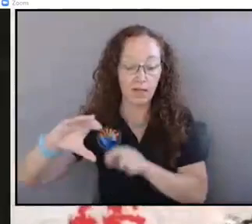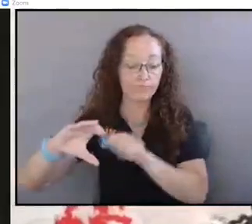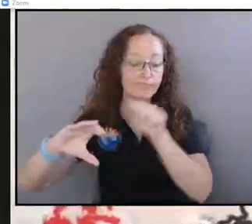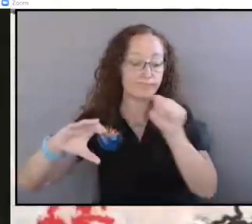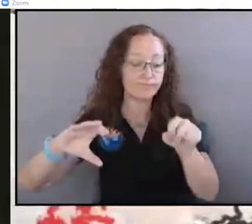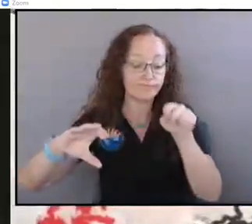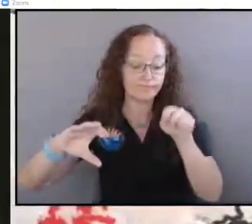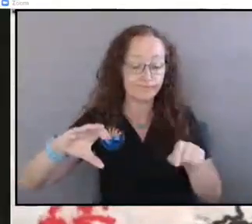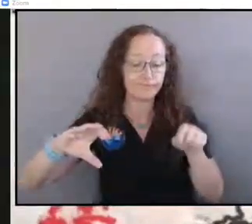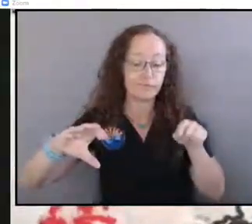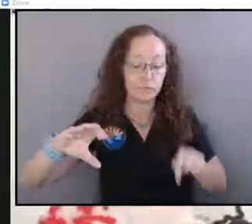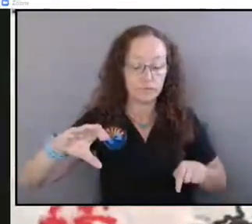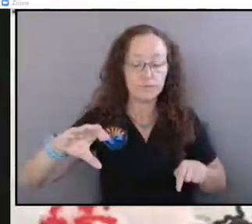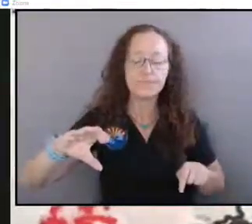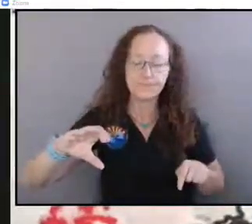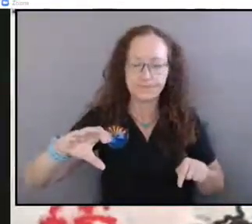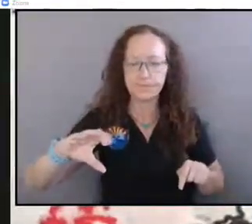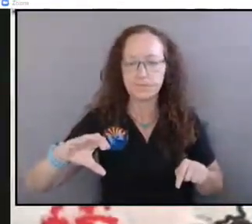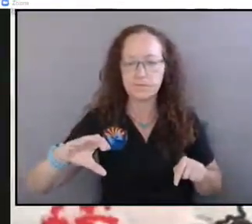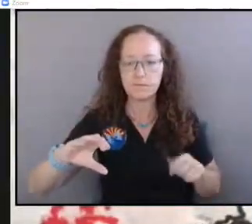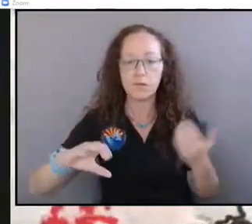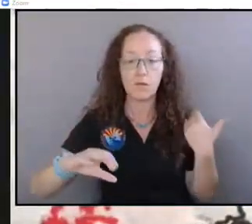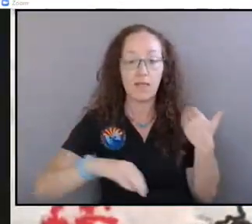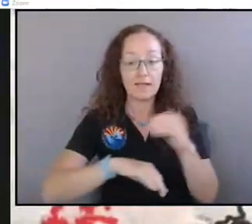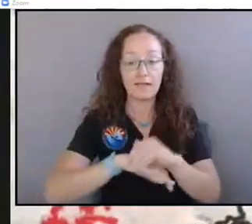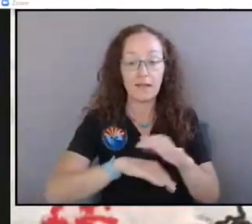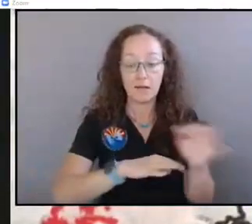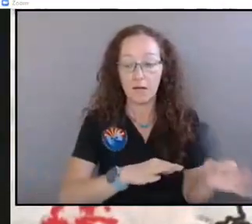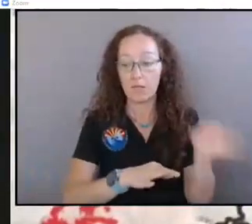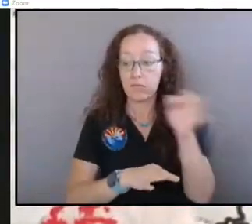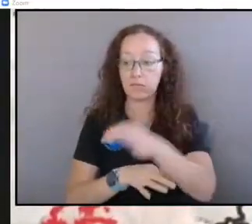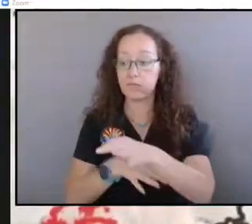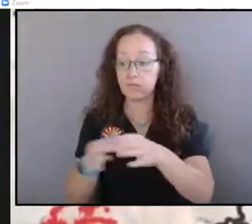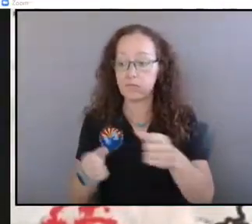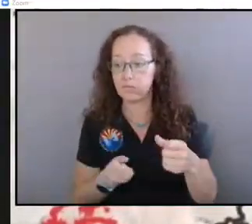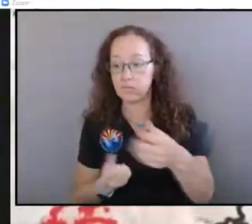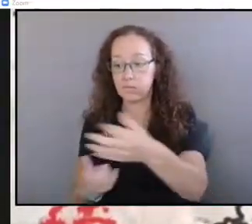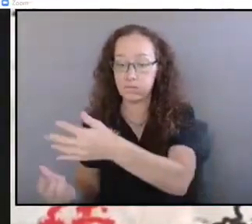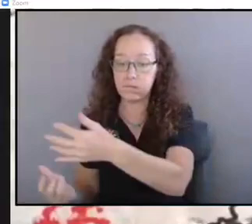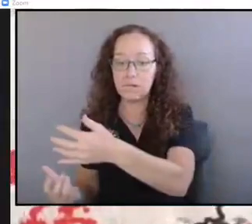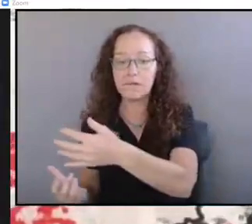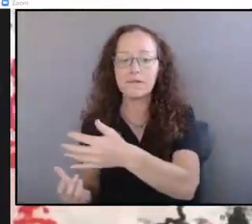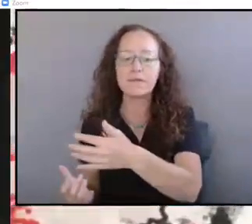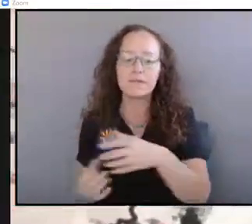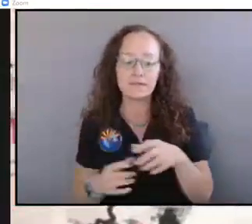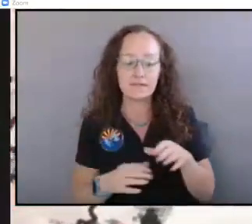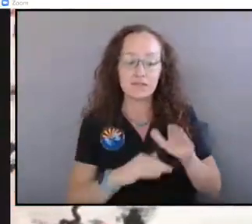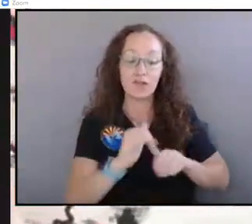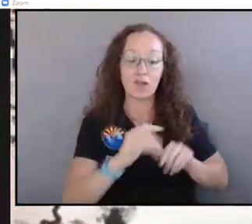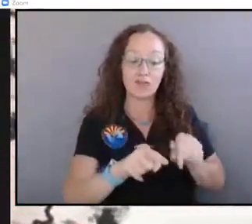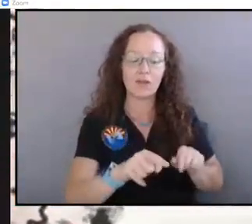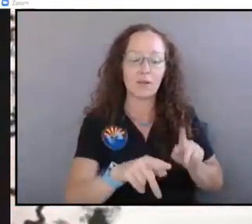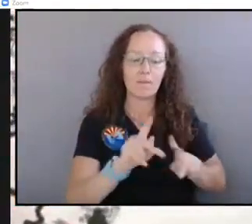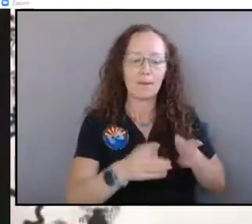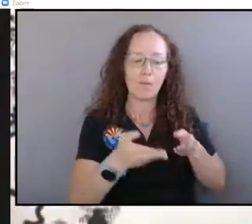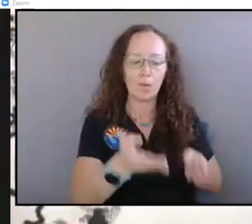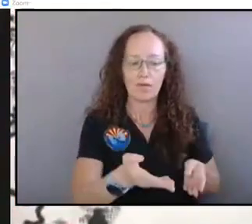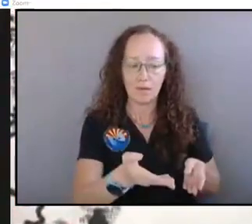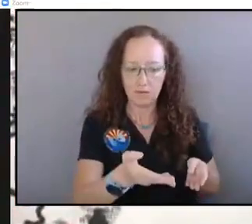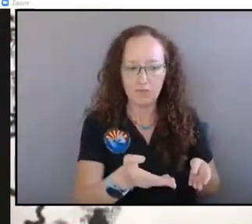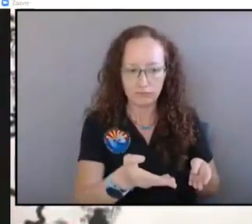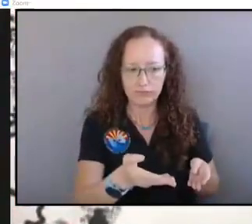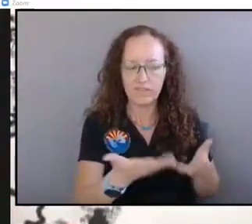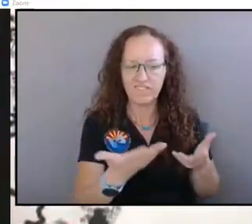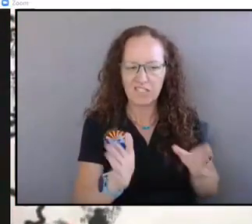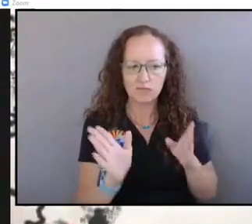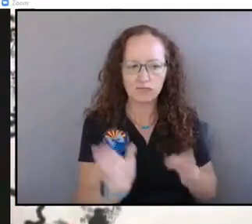out last night, made a few runs, those structures had folks at them last night. All the preparation that had been done,